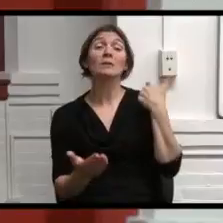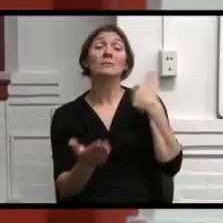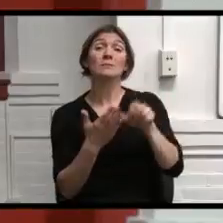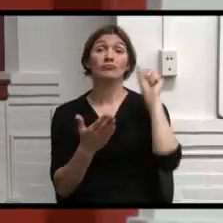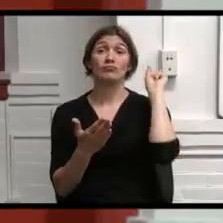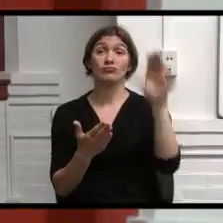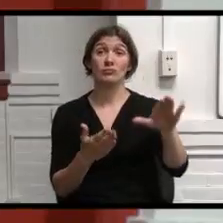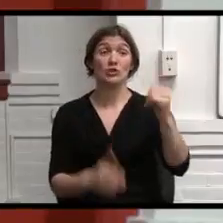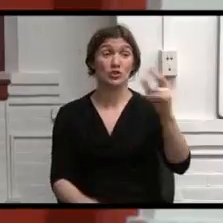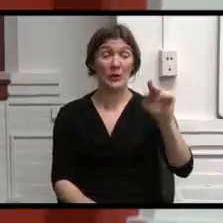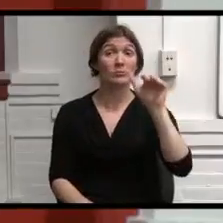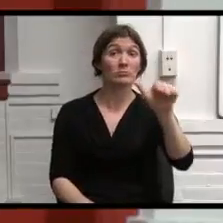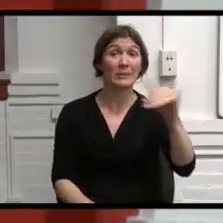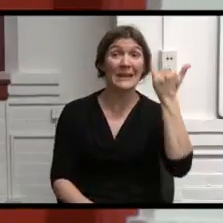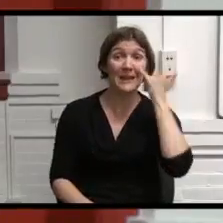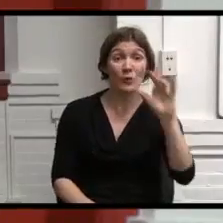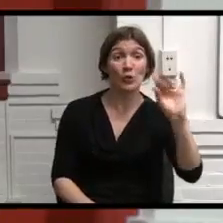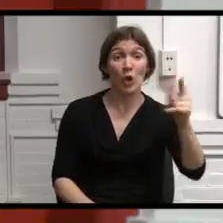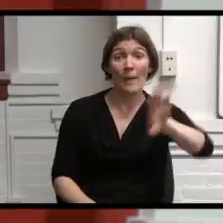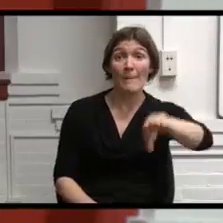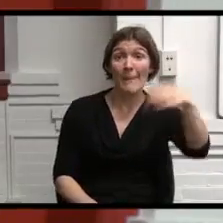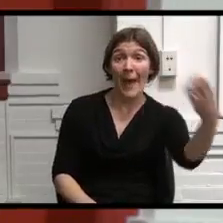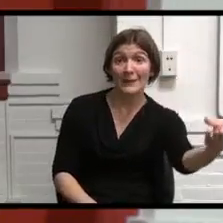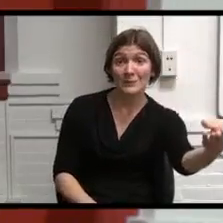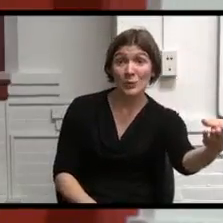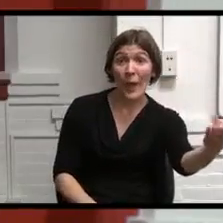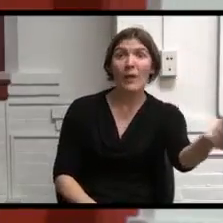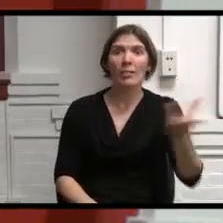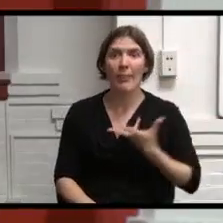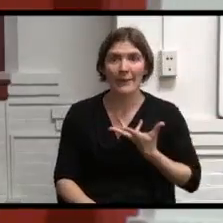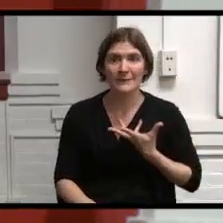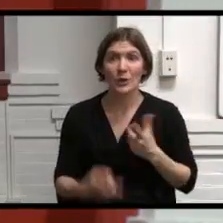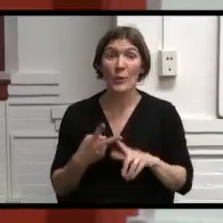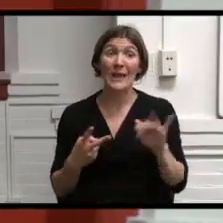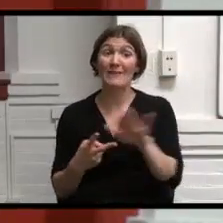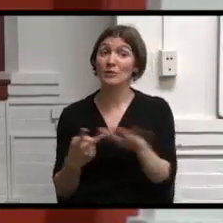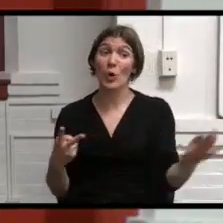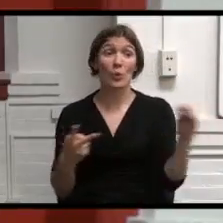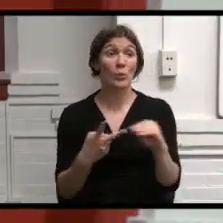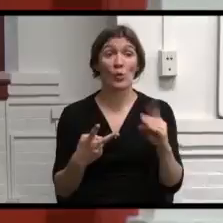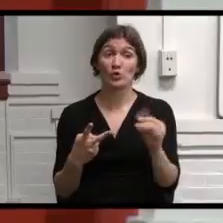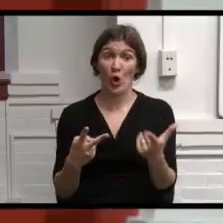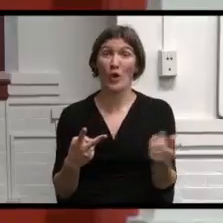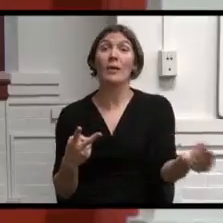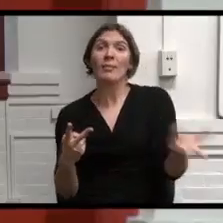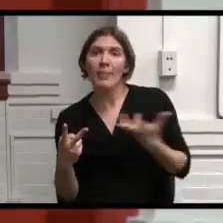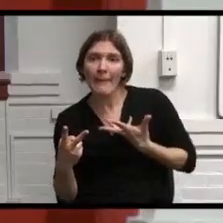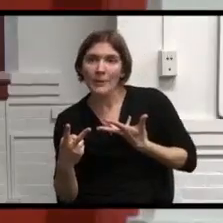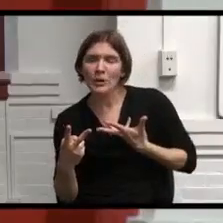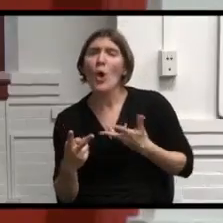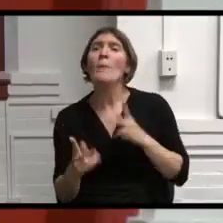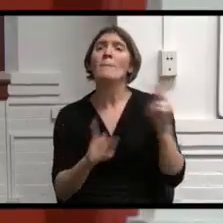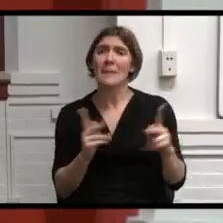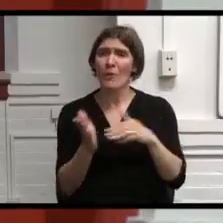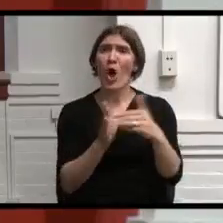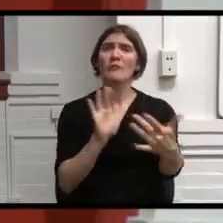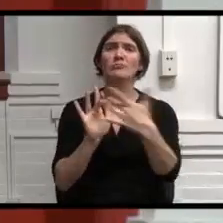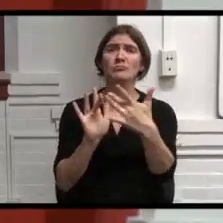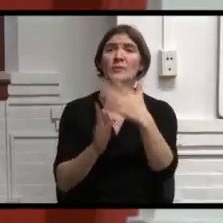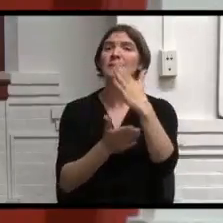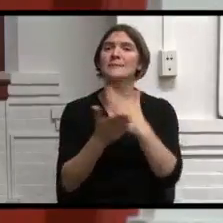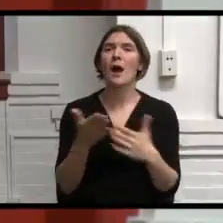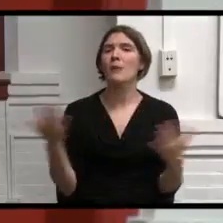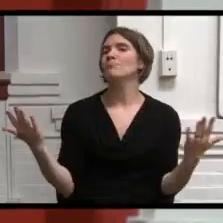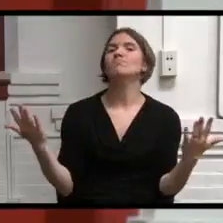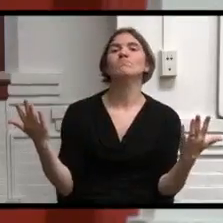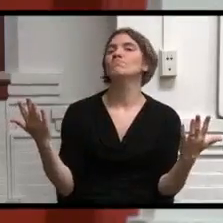in January, it says if your dog has passed away or you no longer have the dog, to contact the town clerk's office. And a lot of people do, but some